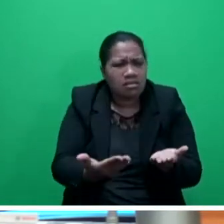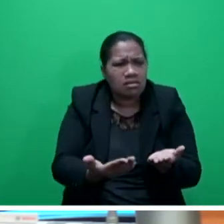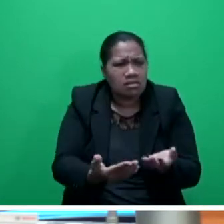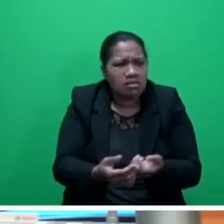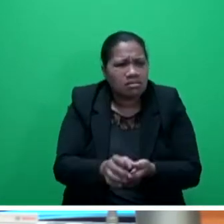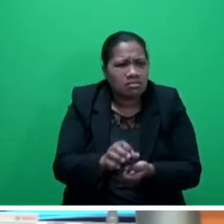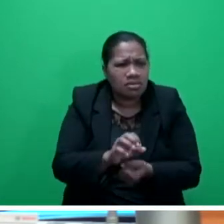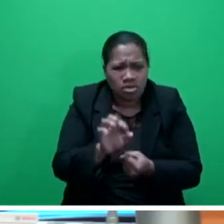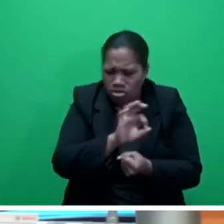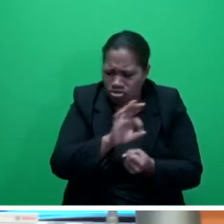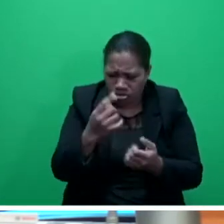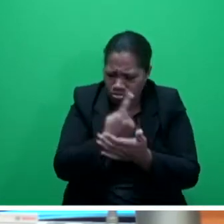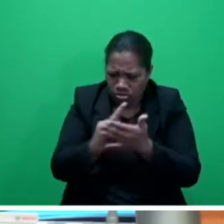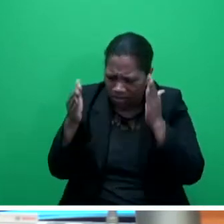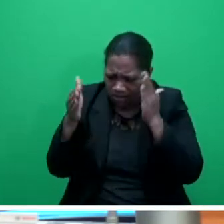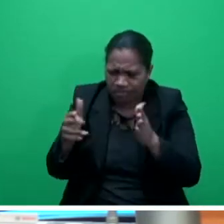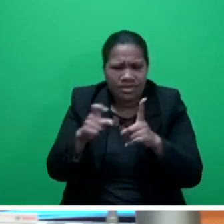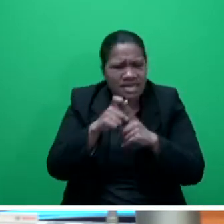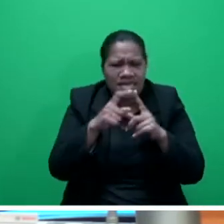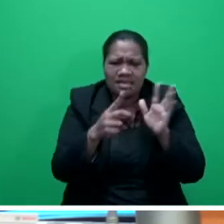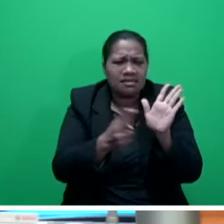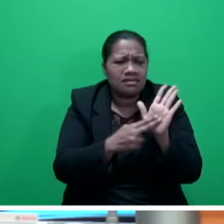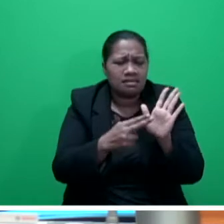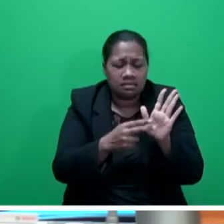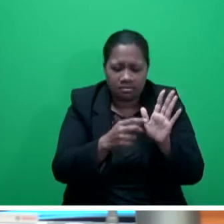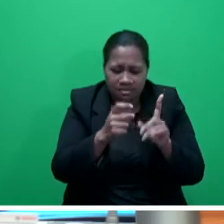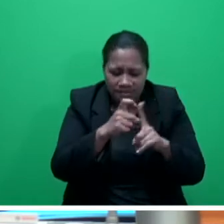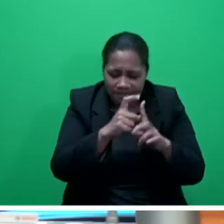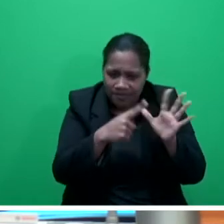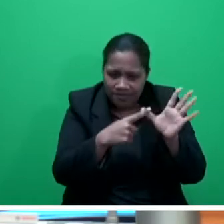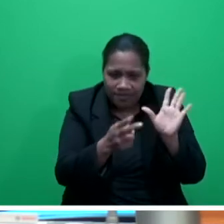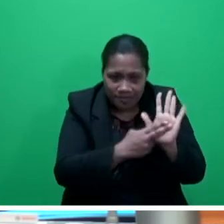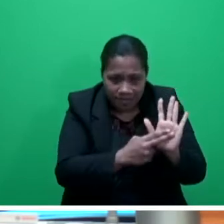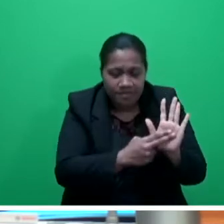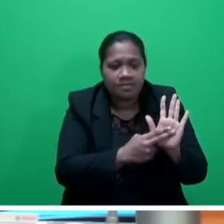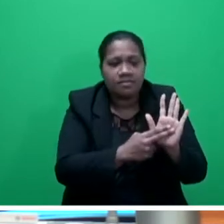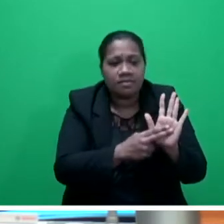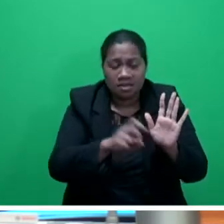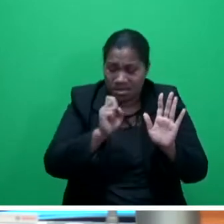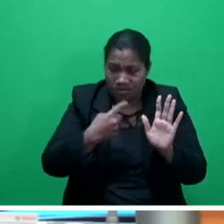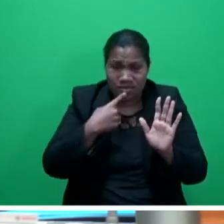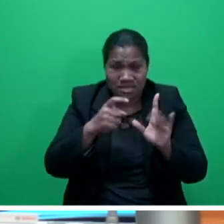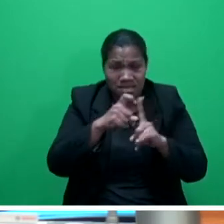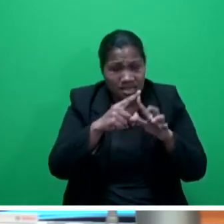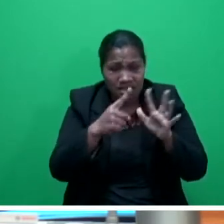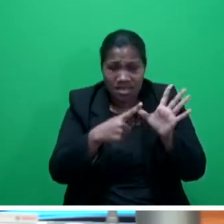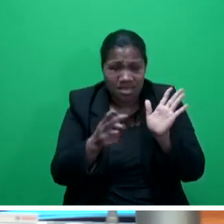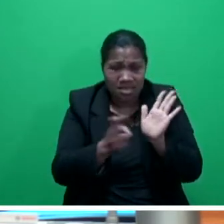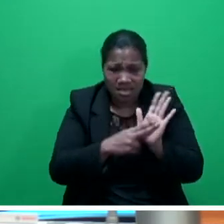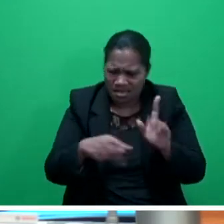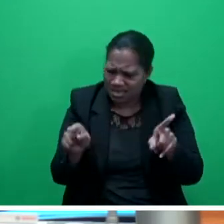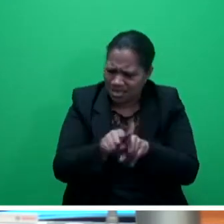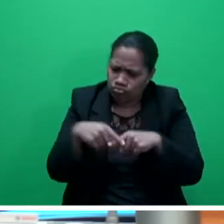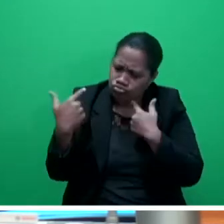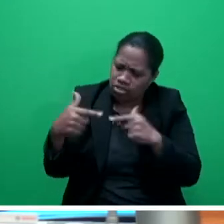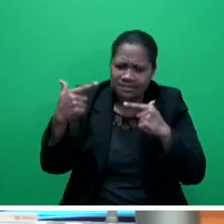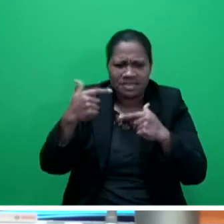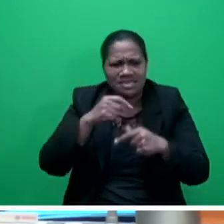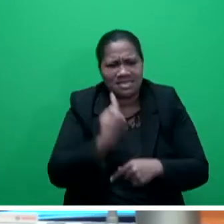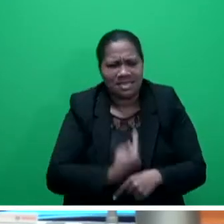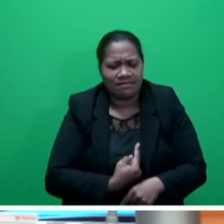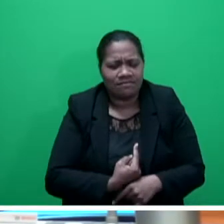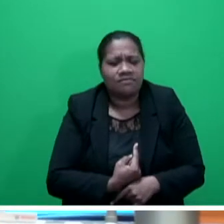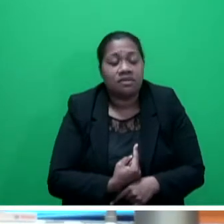per se. So by actually specifically stating the dean, we're actually limiting ourselves. And again, I think the issue that was raised by